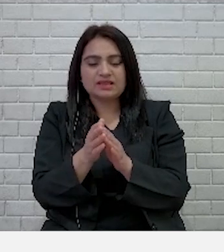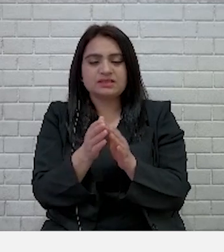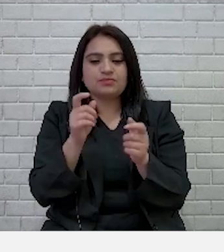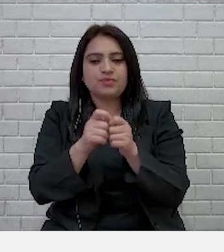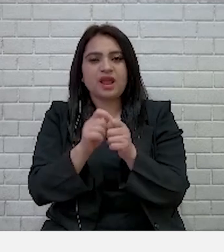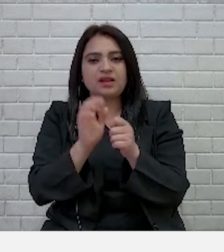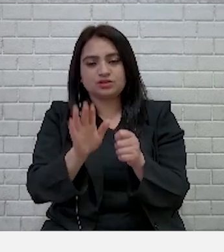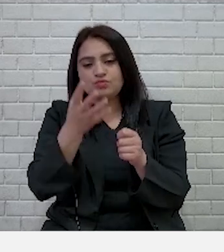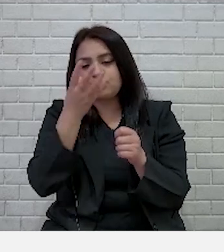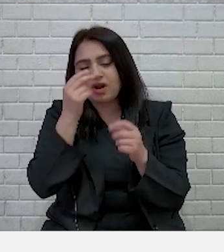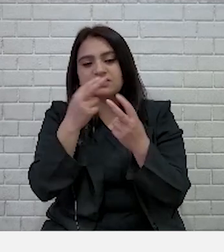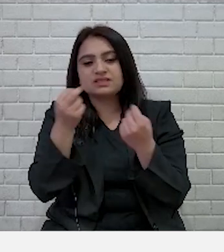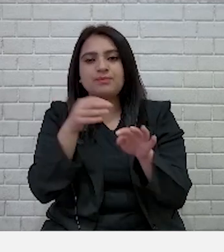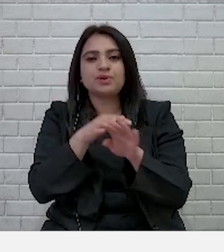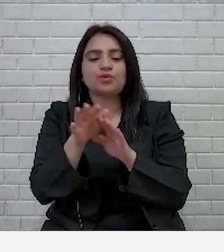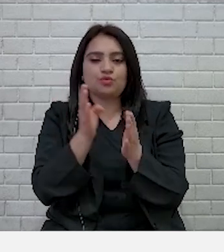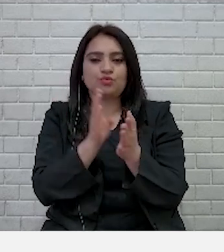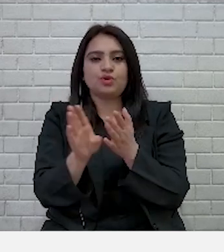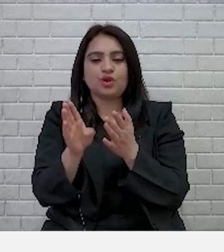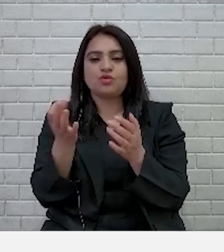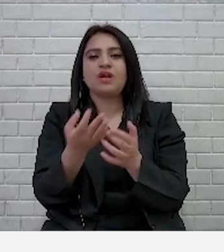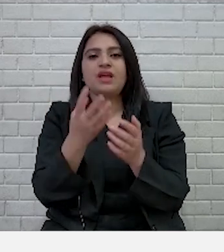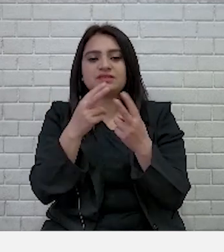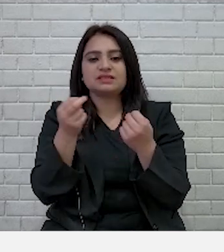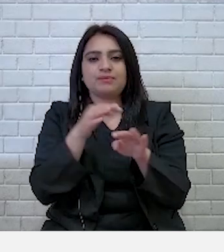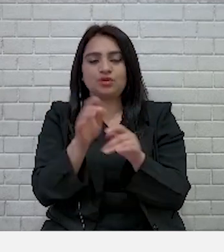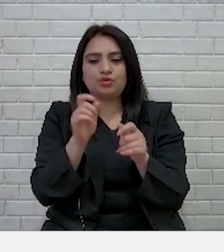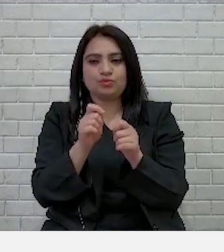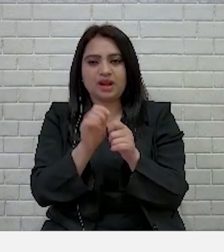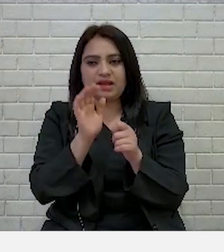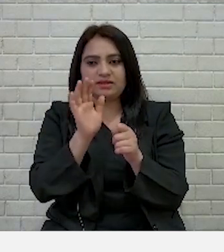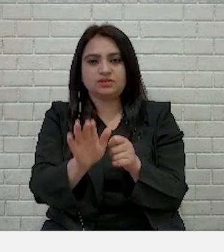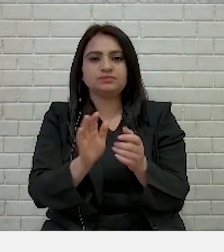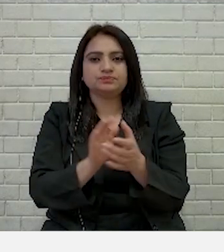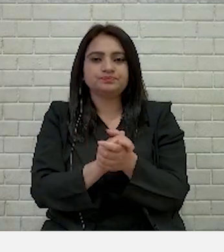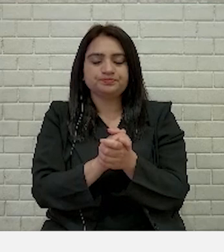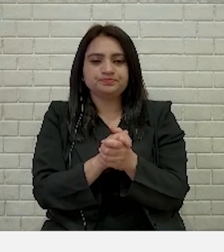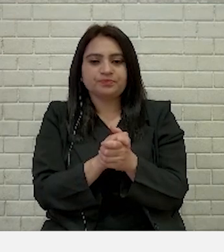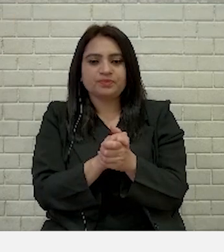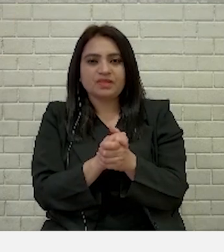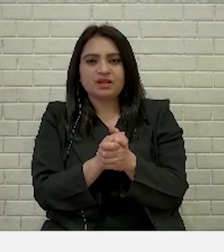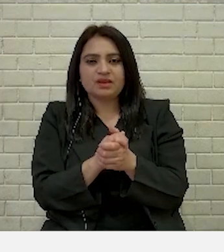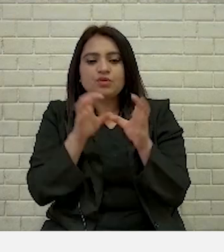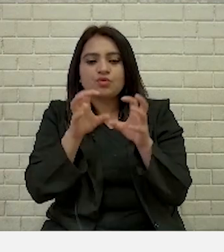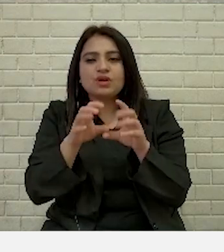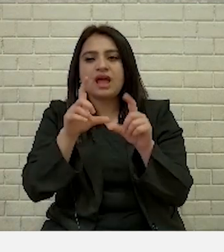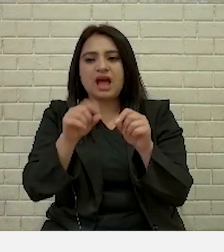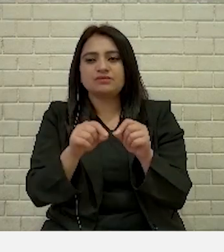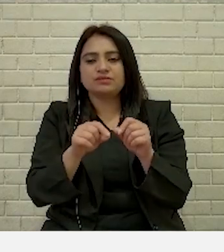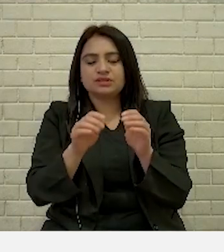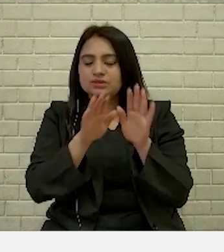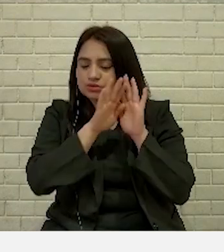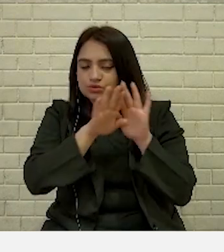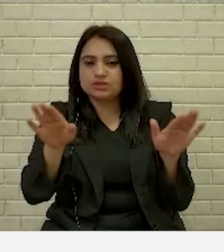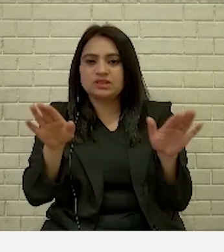use it as a filling for our dog beds and everything. Or we just cut it in a longer strip and then knit it together to make our mats